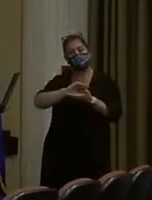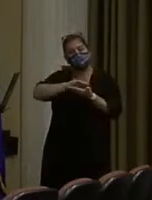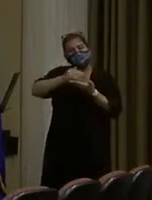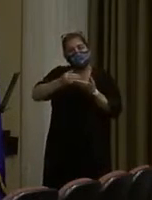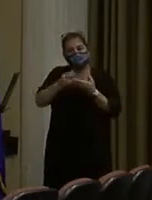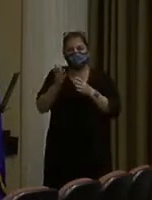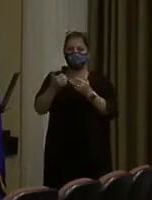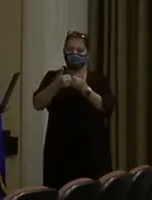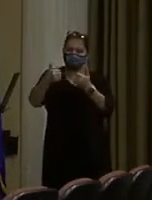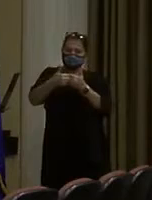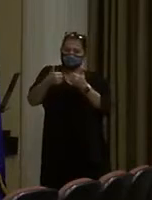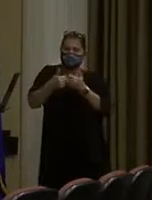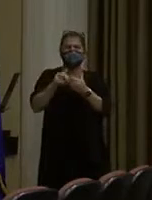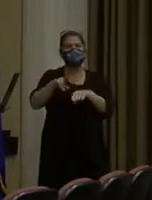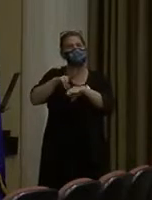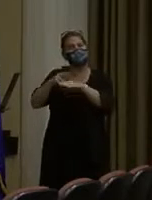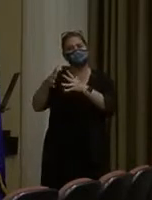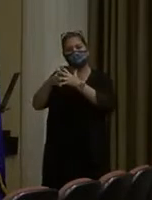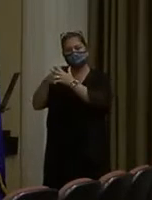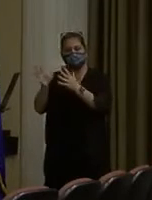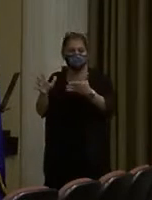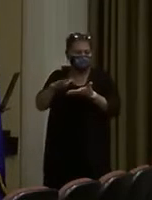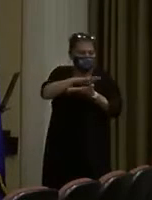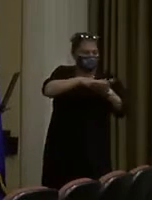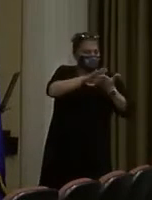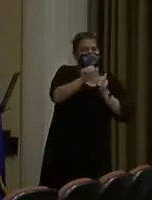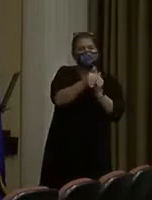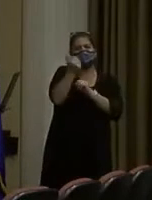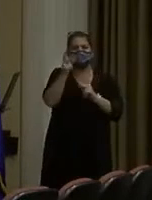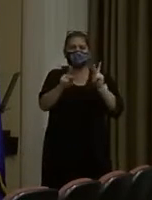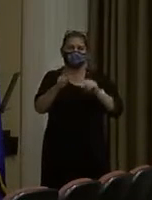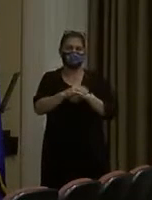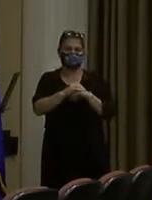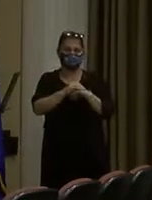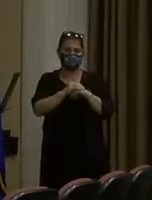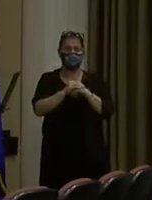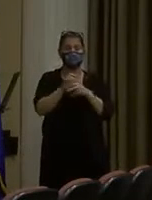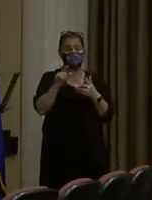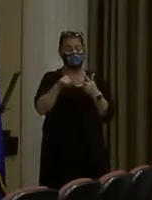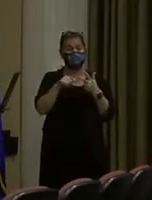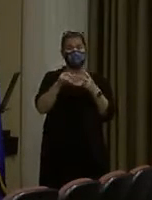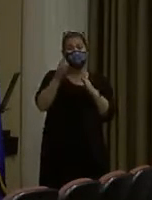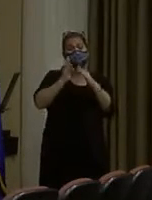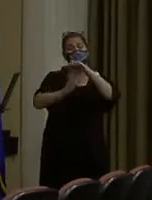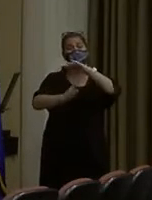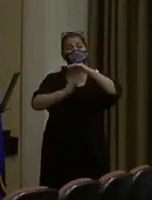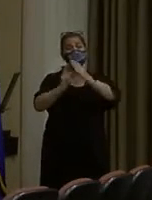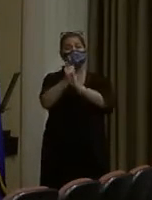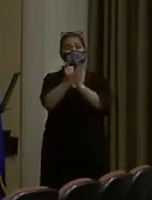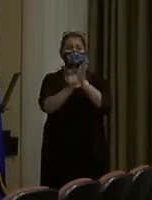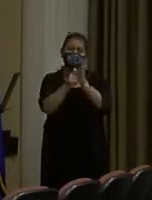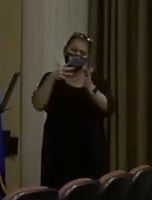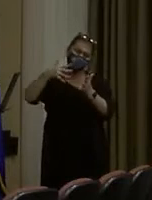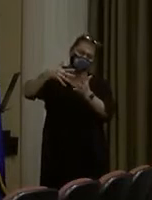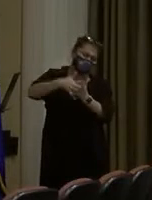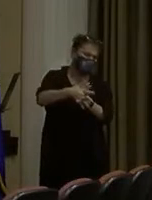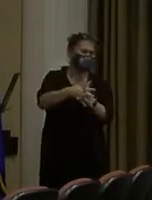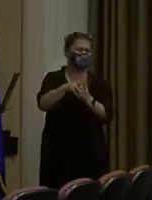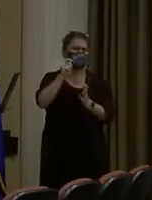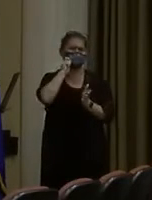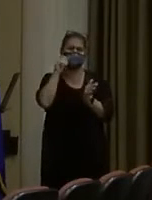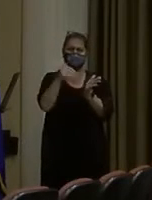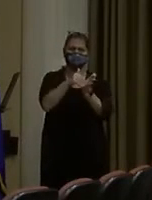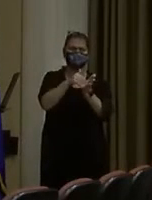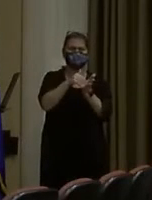keep indigenous populations, Native Americans, from mixing with the other population groups. We had immigration laws steeped in racist